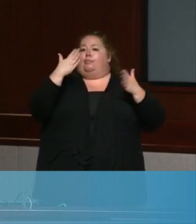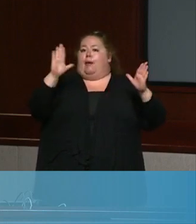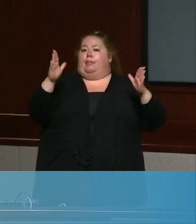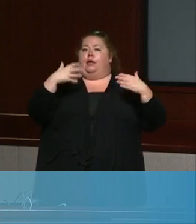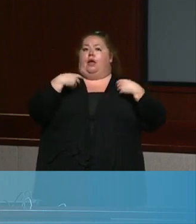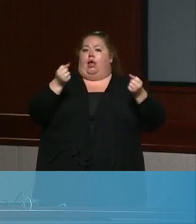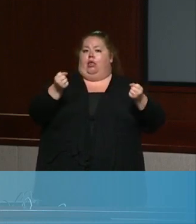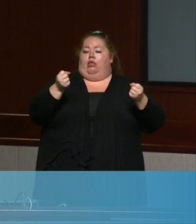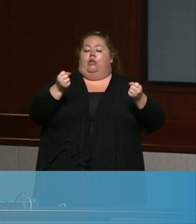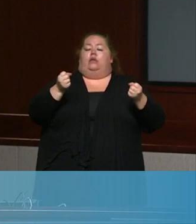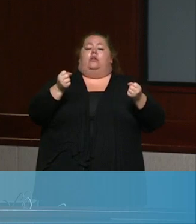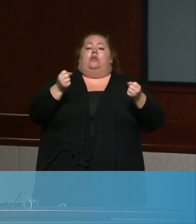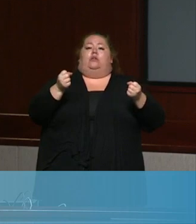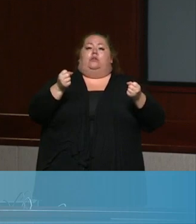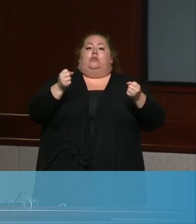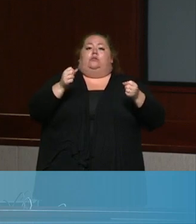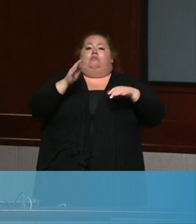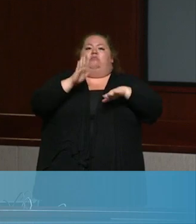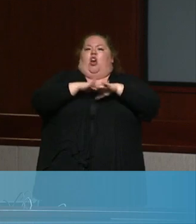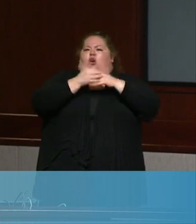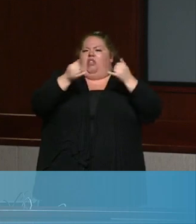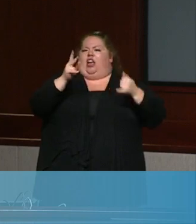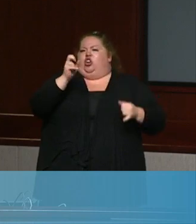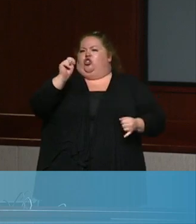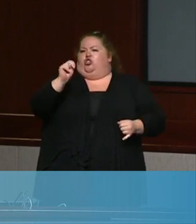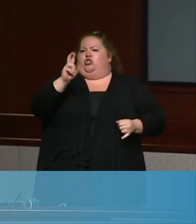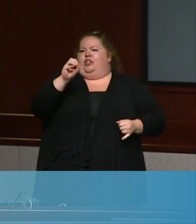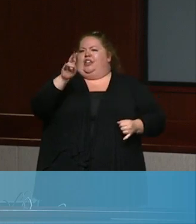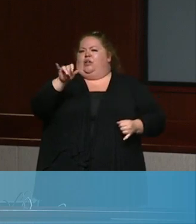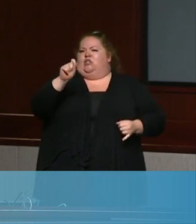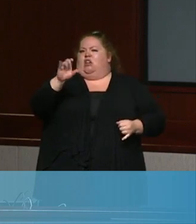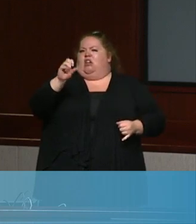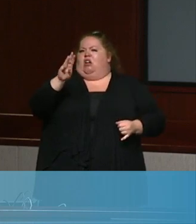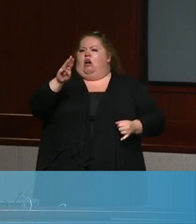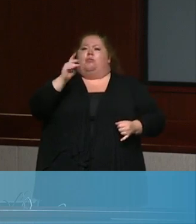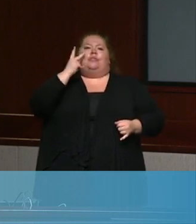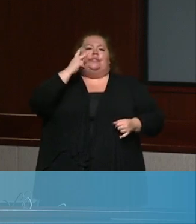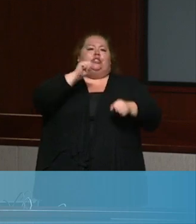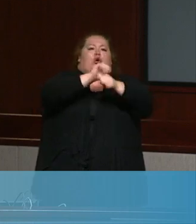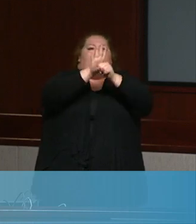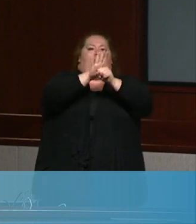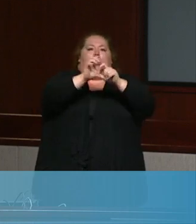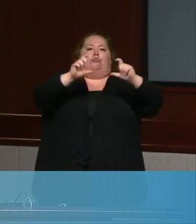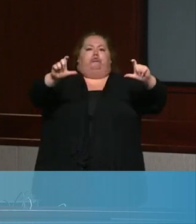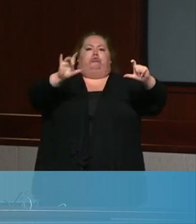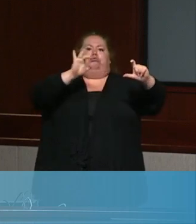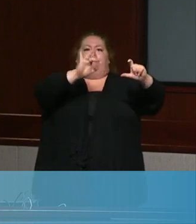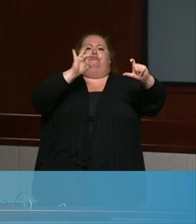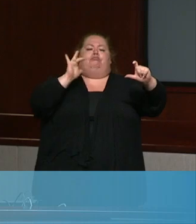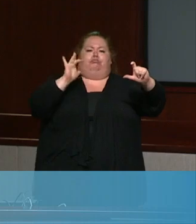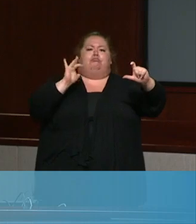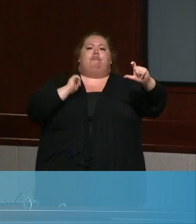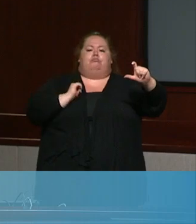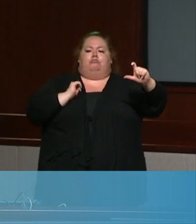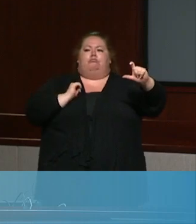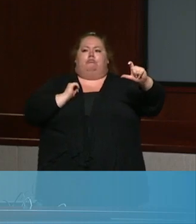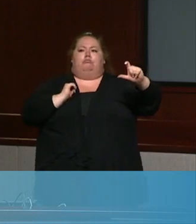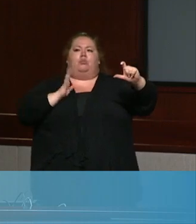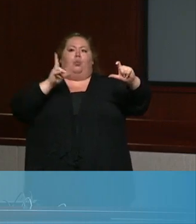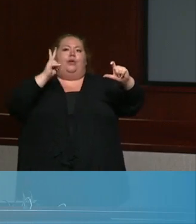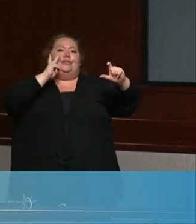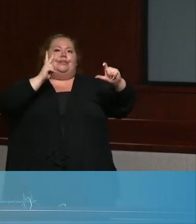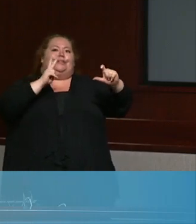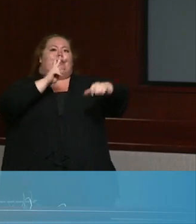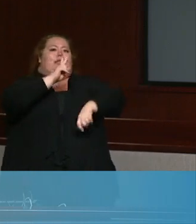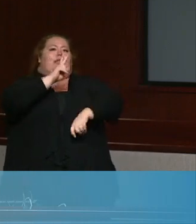on the green coronavirus button. There is a green button on the COVID-19 webpage that says positive